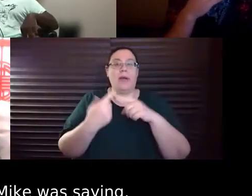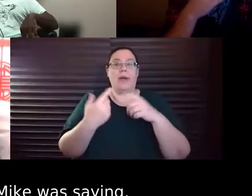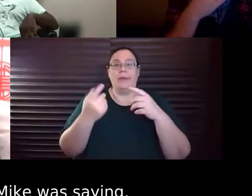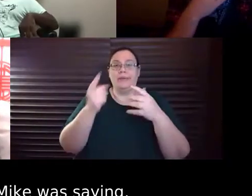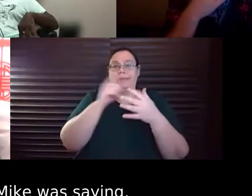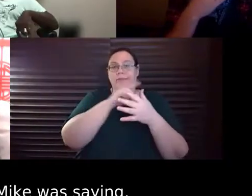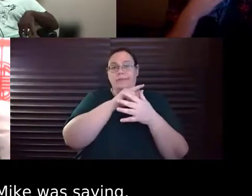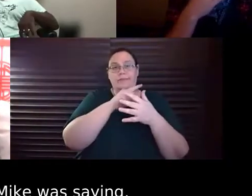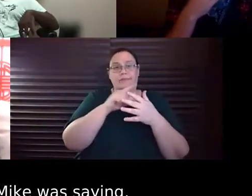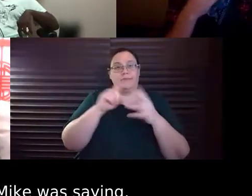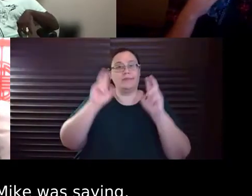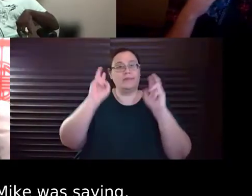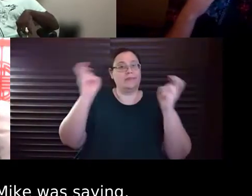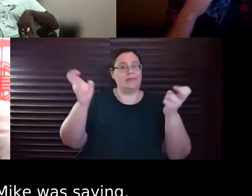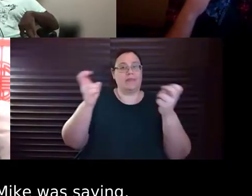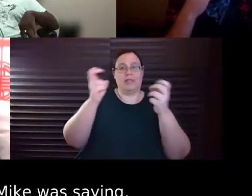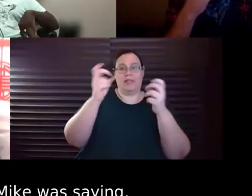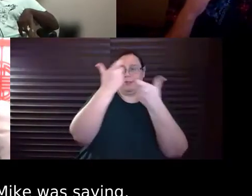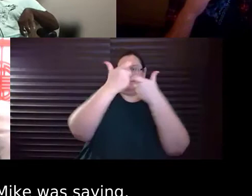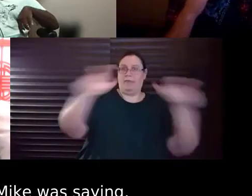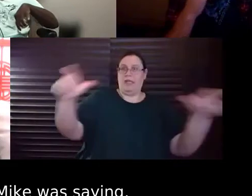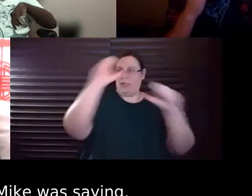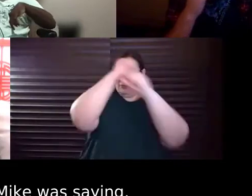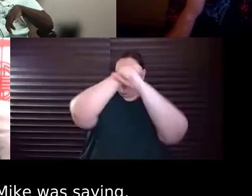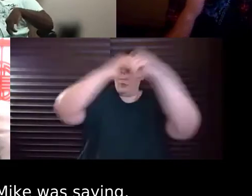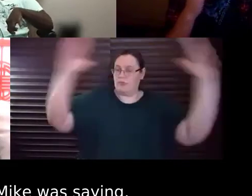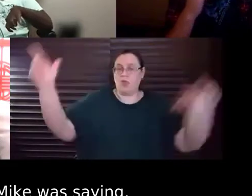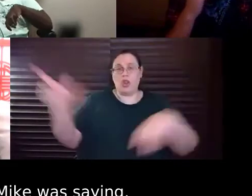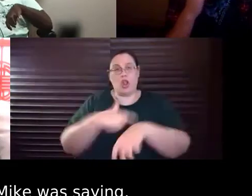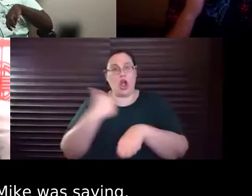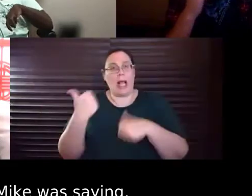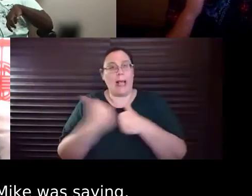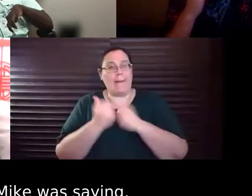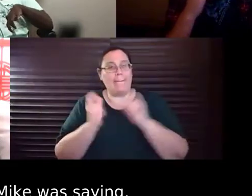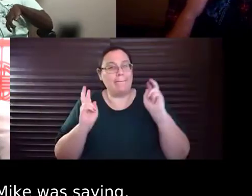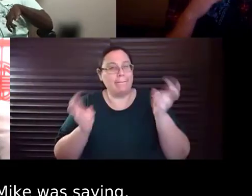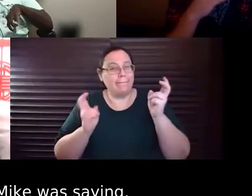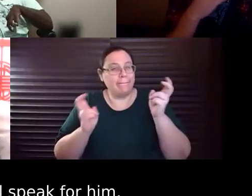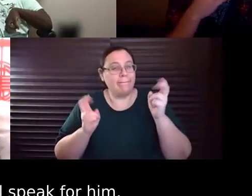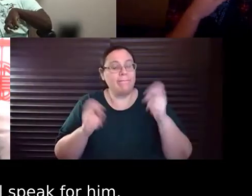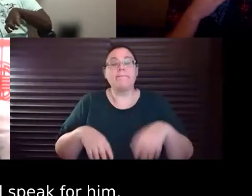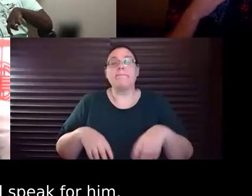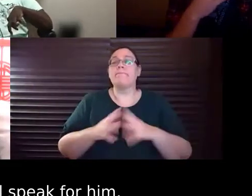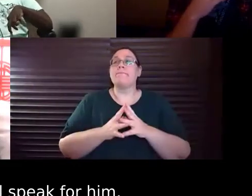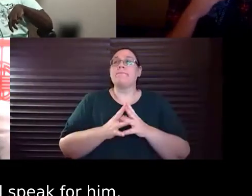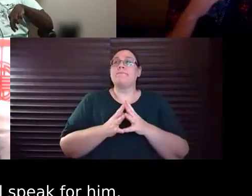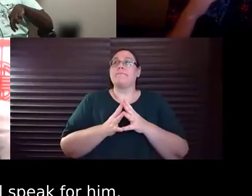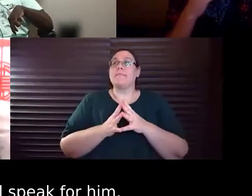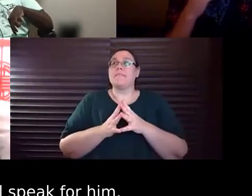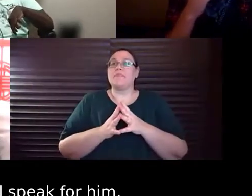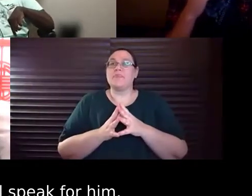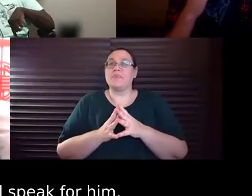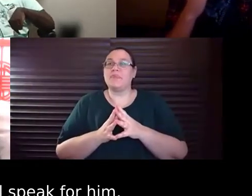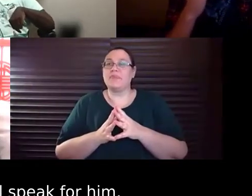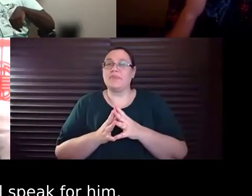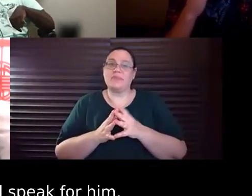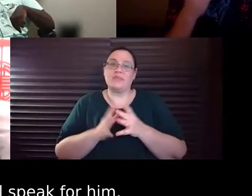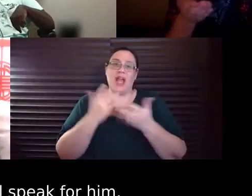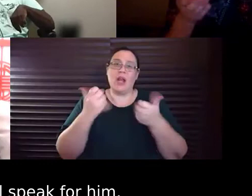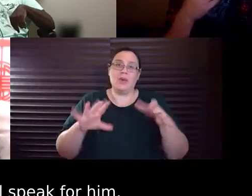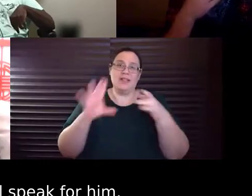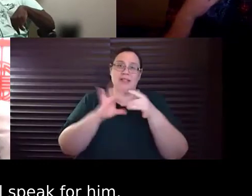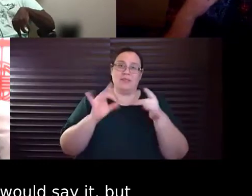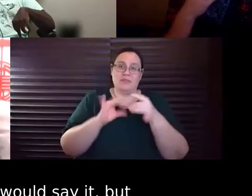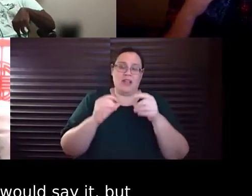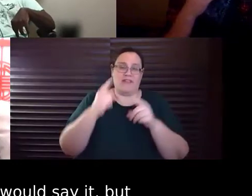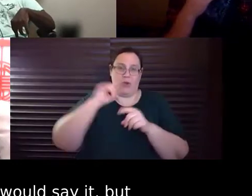long game, because like Mike was saying, I think if I can speak, not that I'm going to speak for him, but if Will